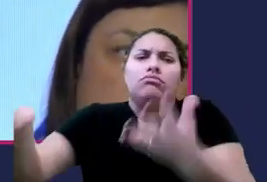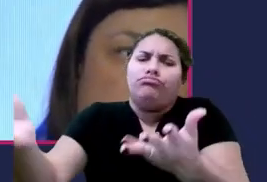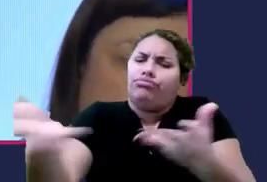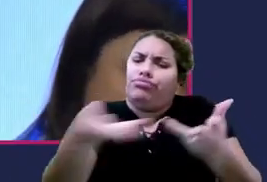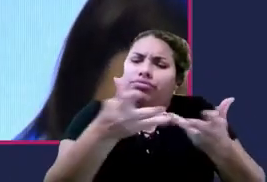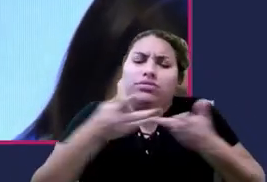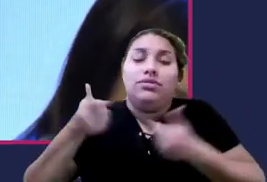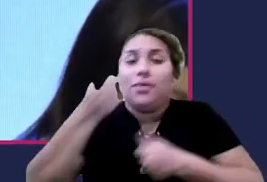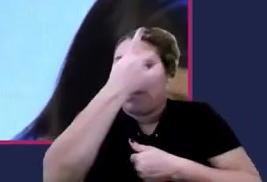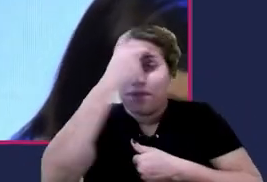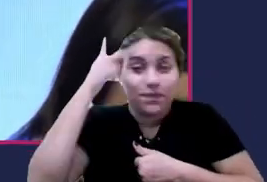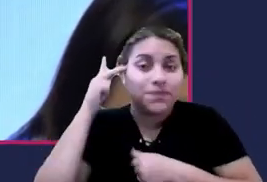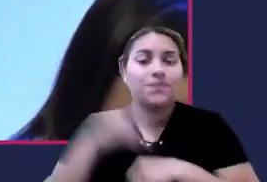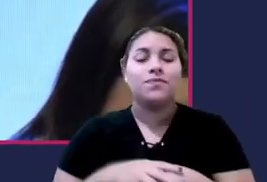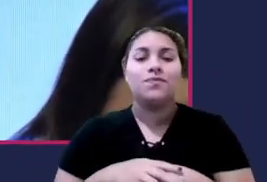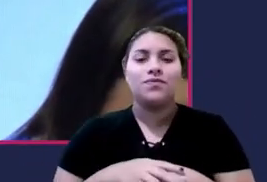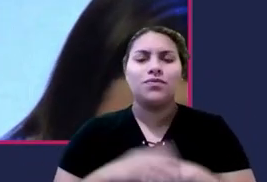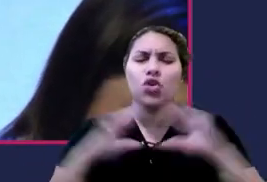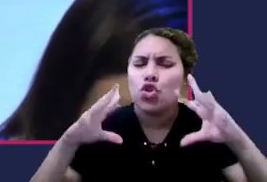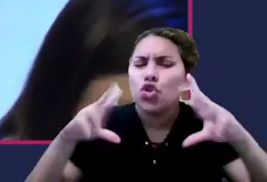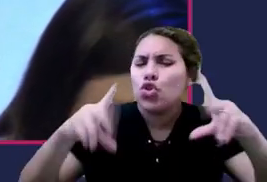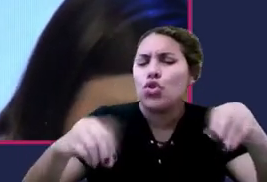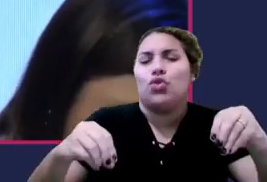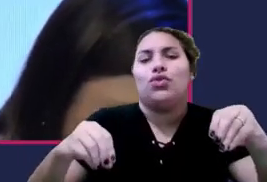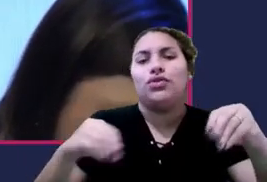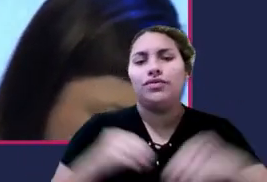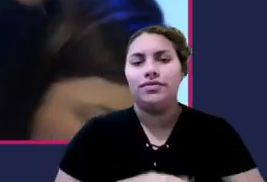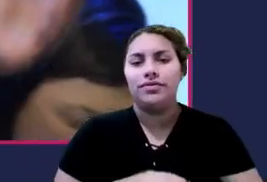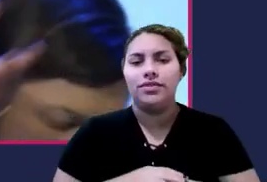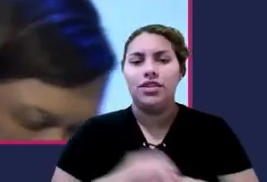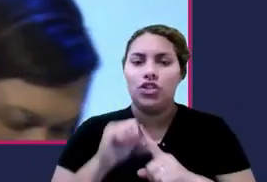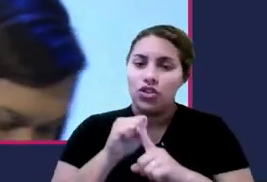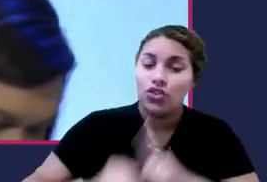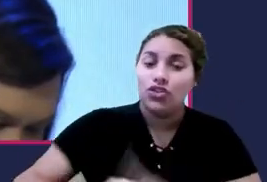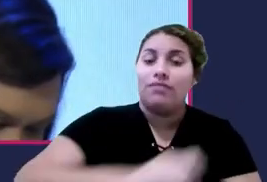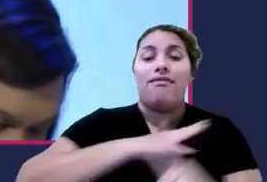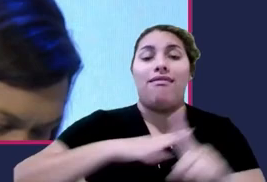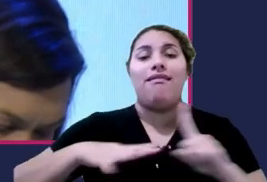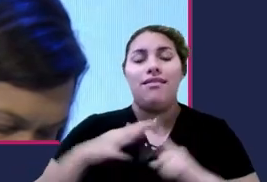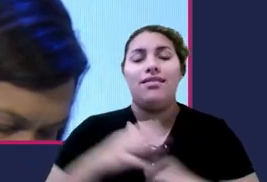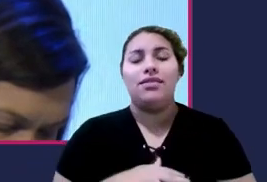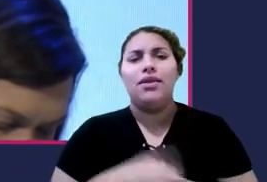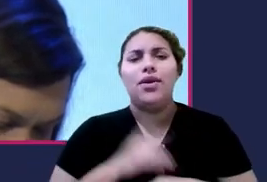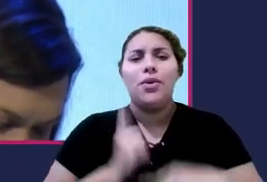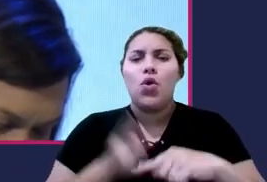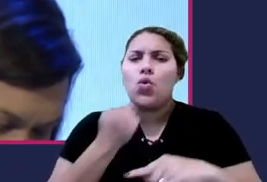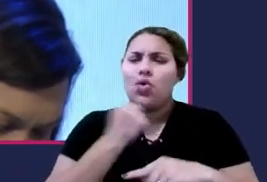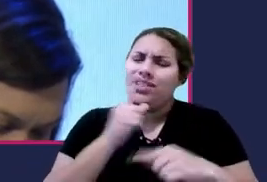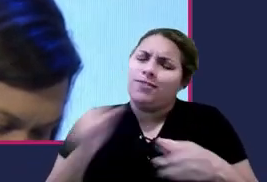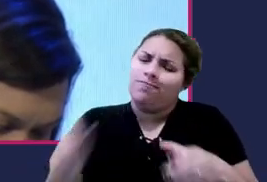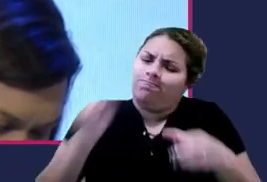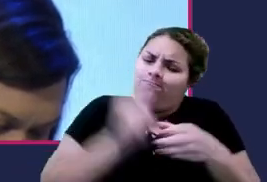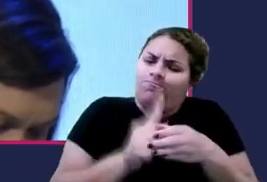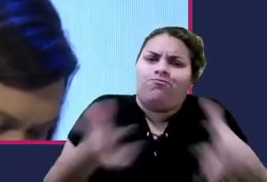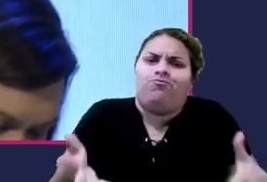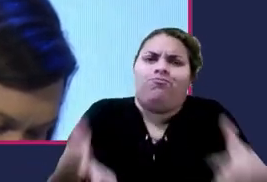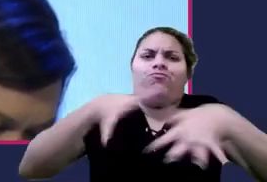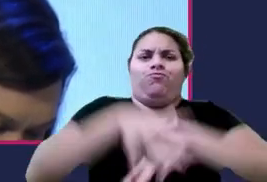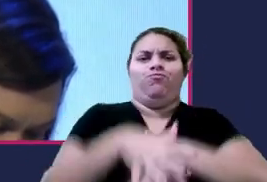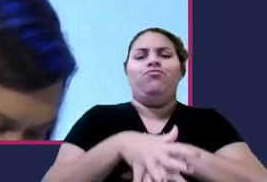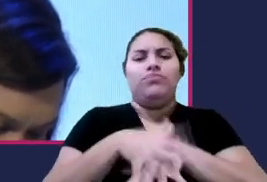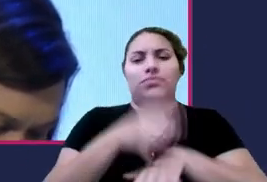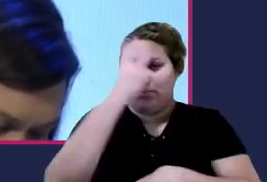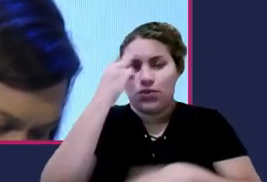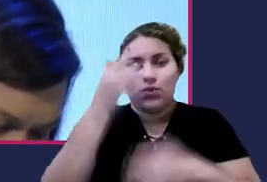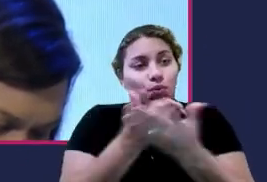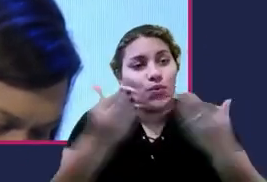need to participate, disseminate information, and call on our entire society